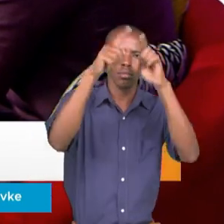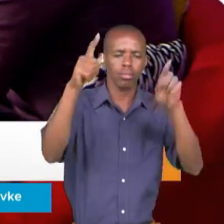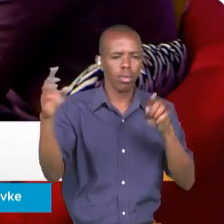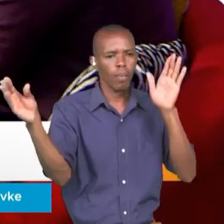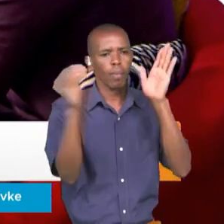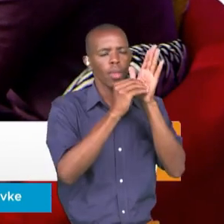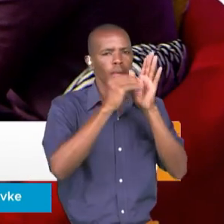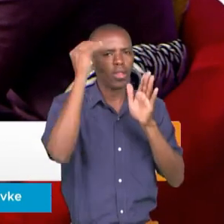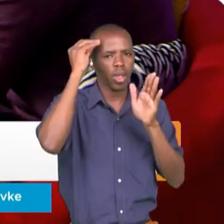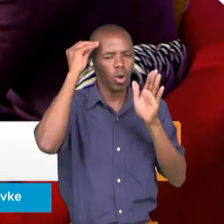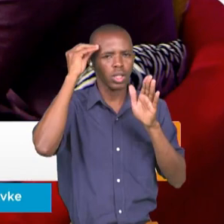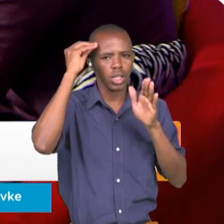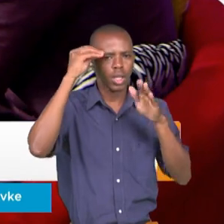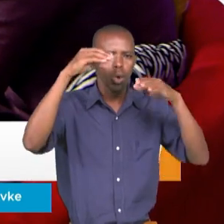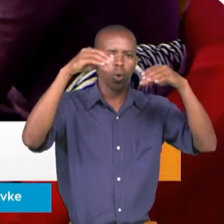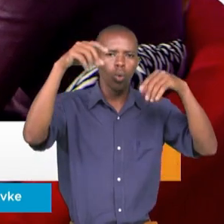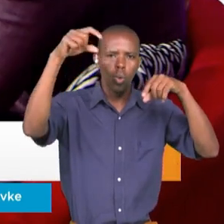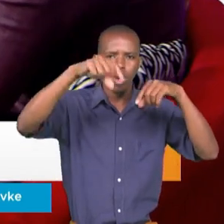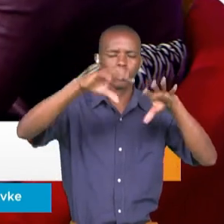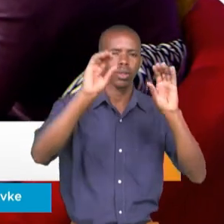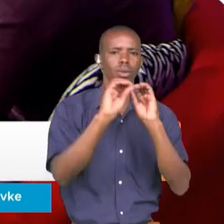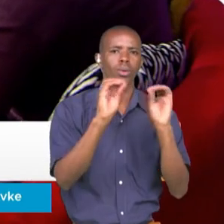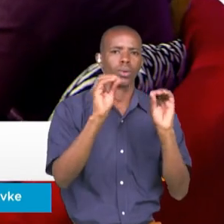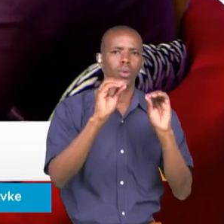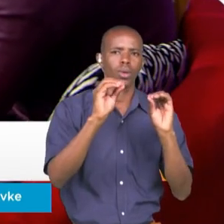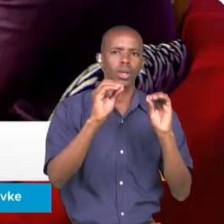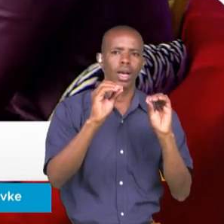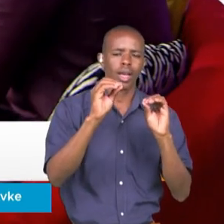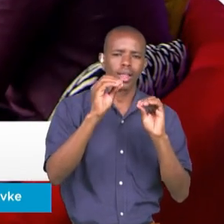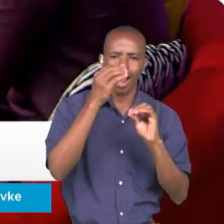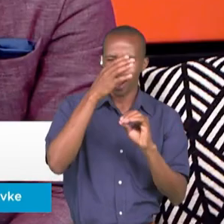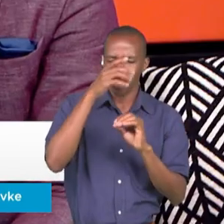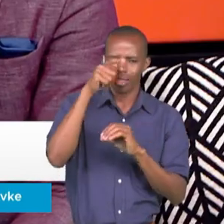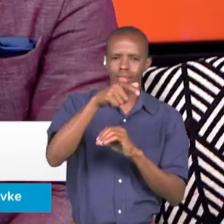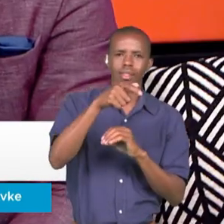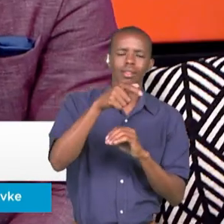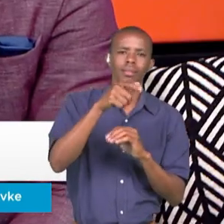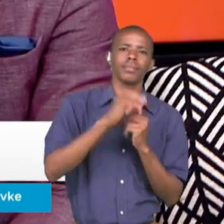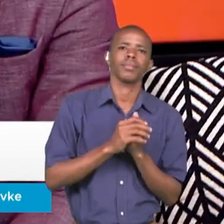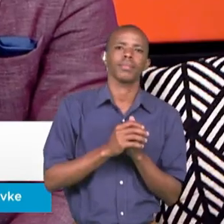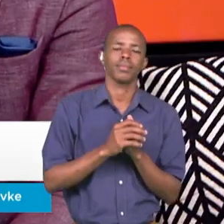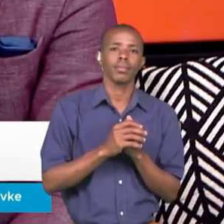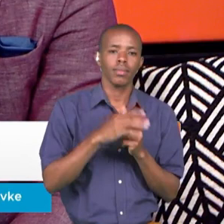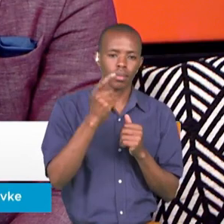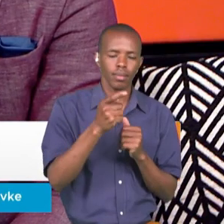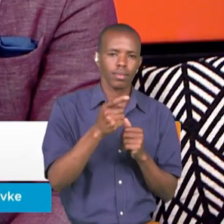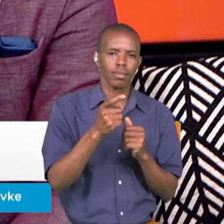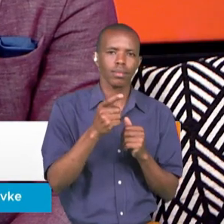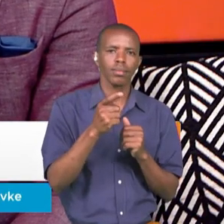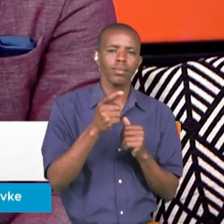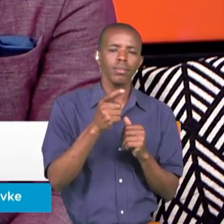probably they're not accredited to offer. Mm-hmm. And there lies in the problem. Okay. And this now goes back to